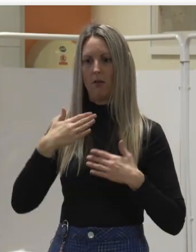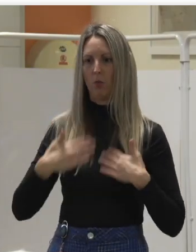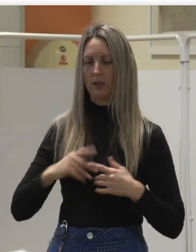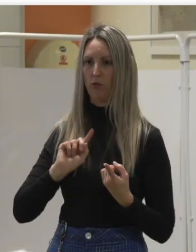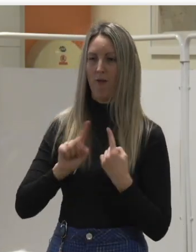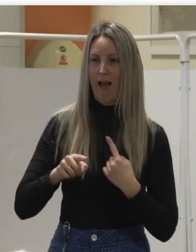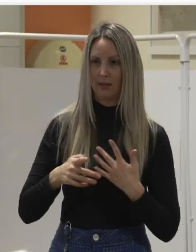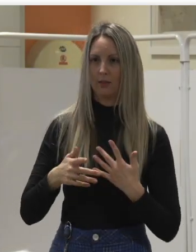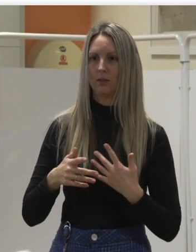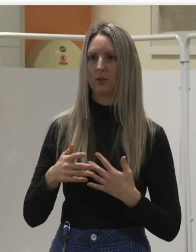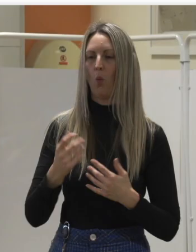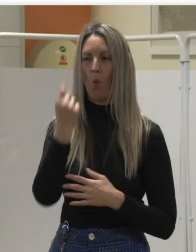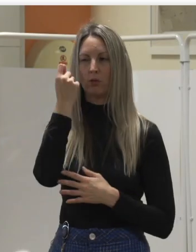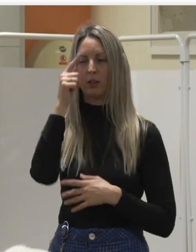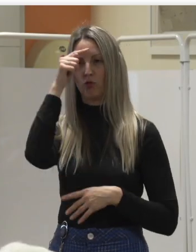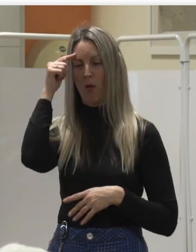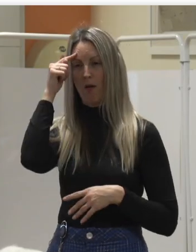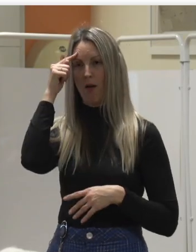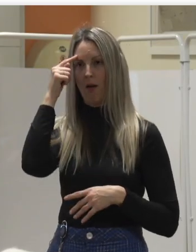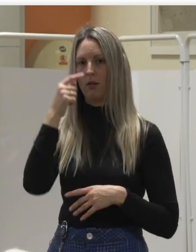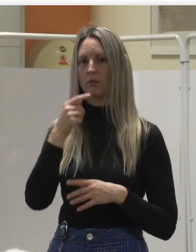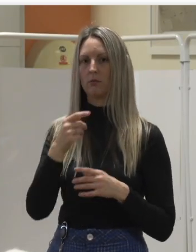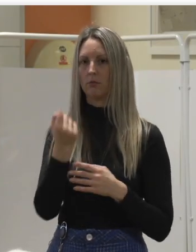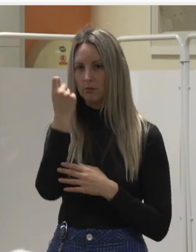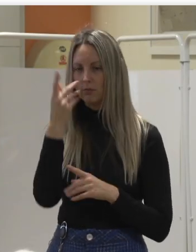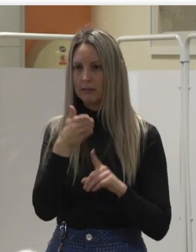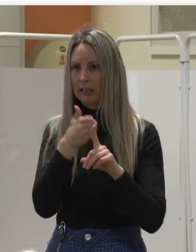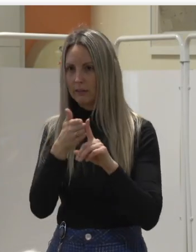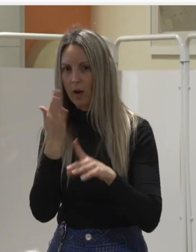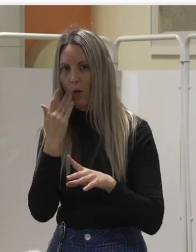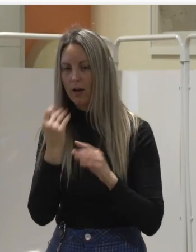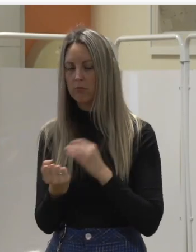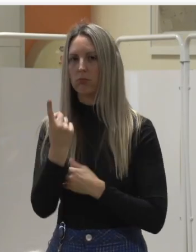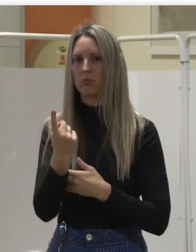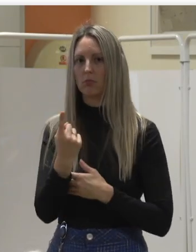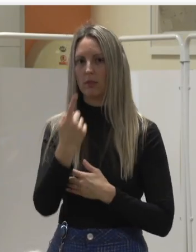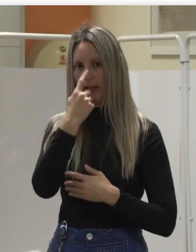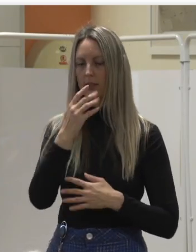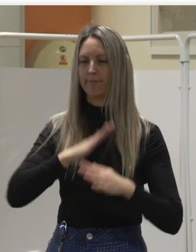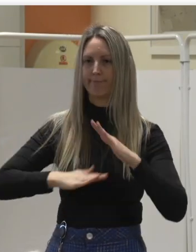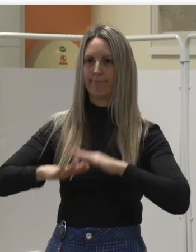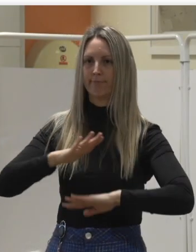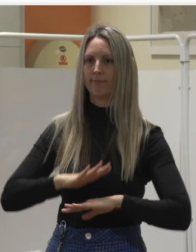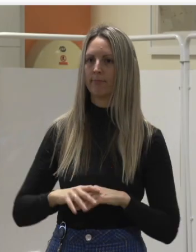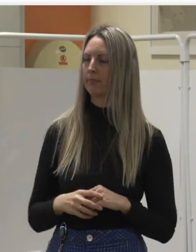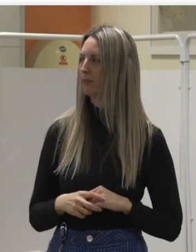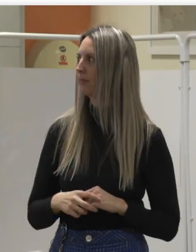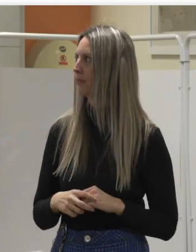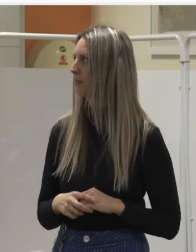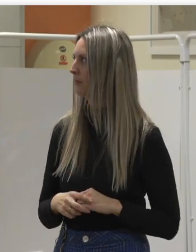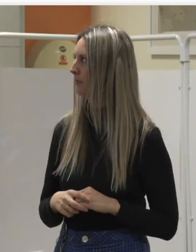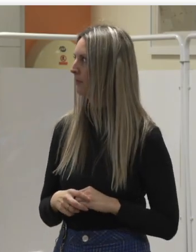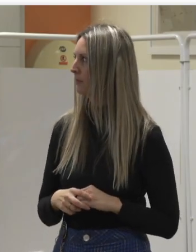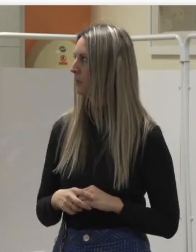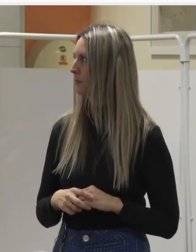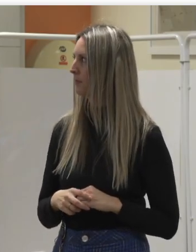So I talked about most of these non-pharmacological approaches to treatment. So can you avail that in NHS? Some